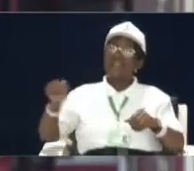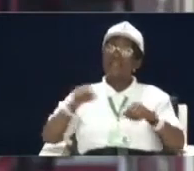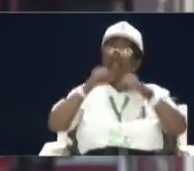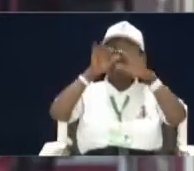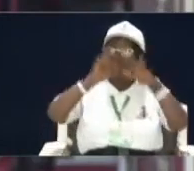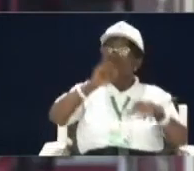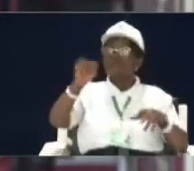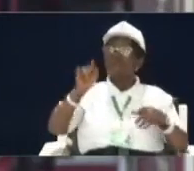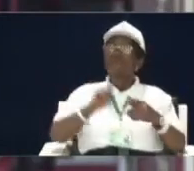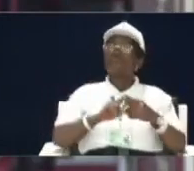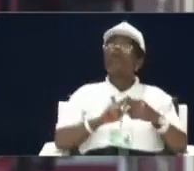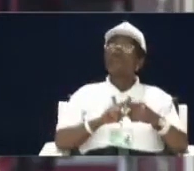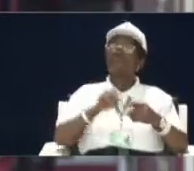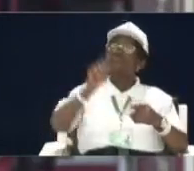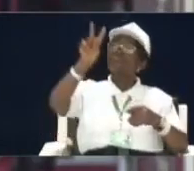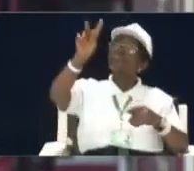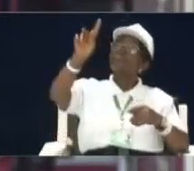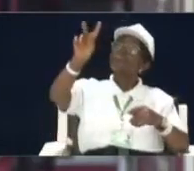to thousands.